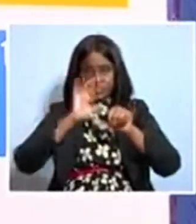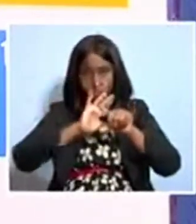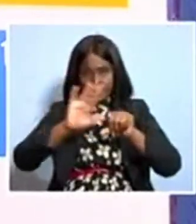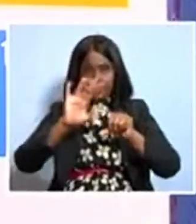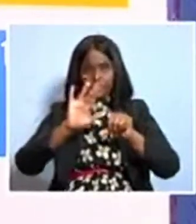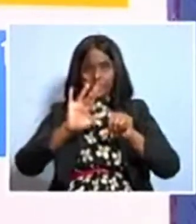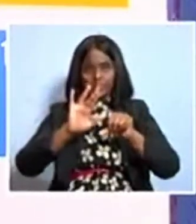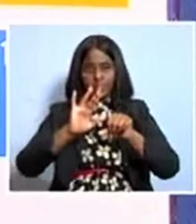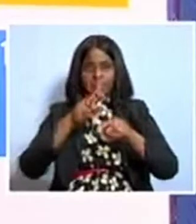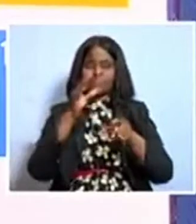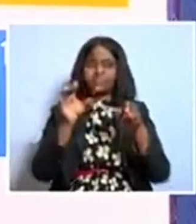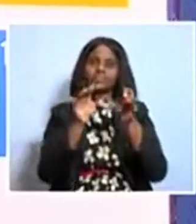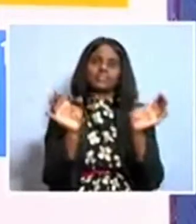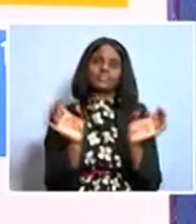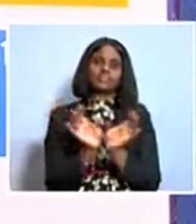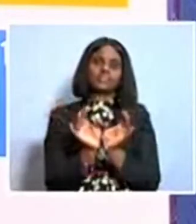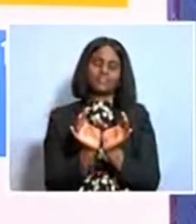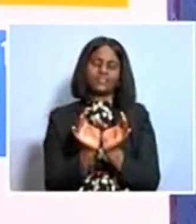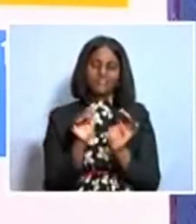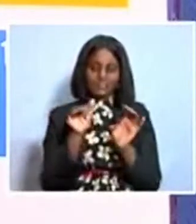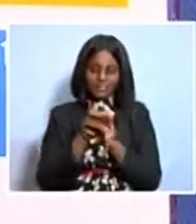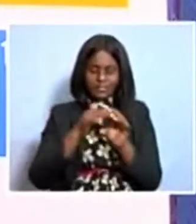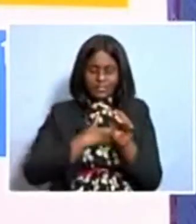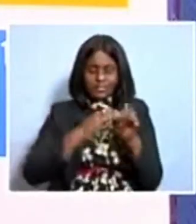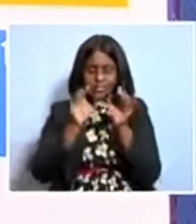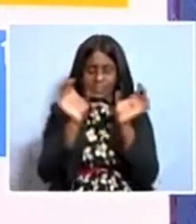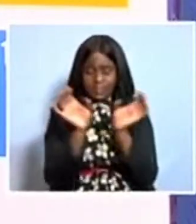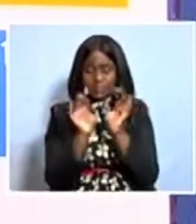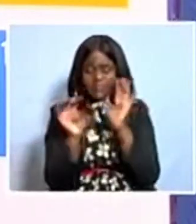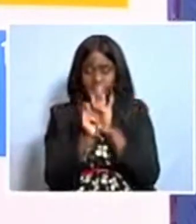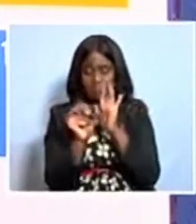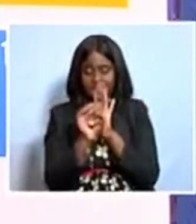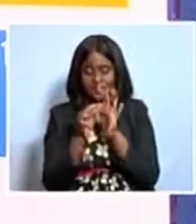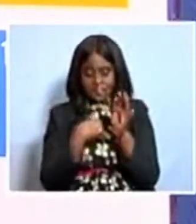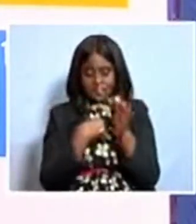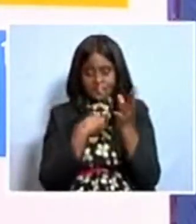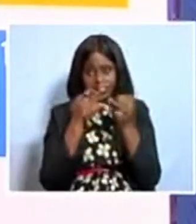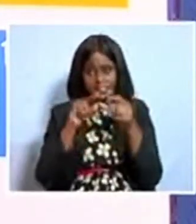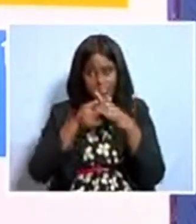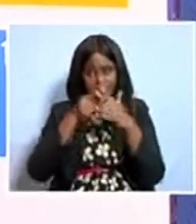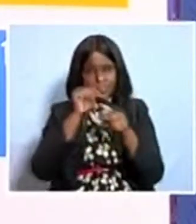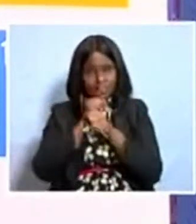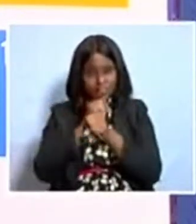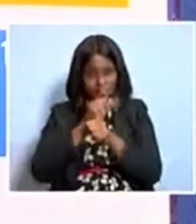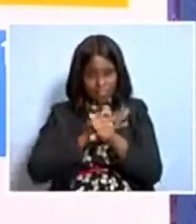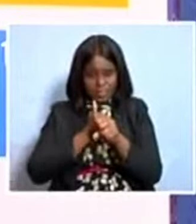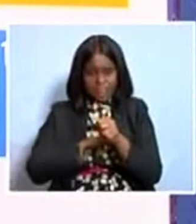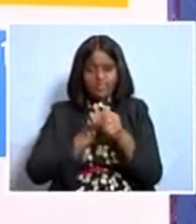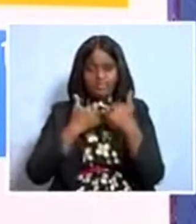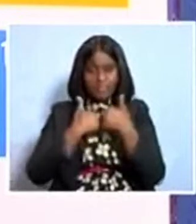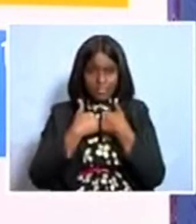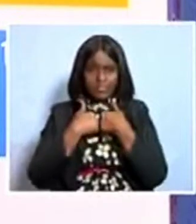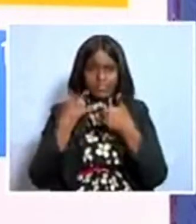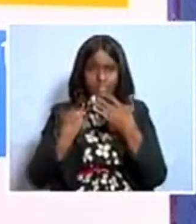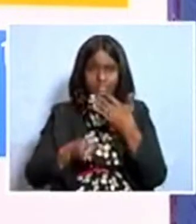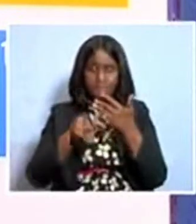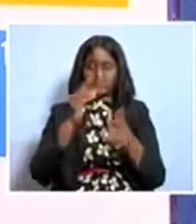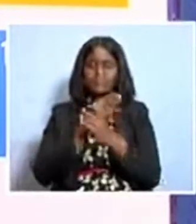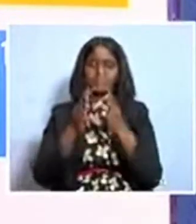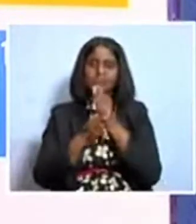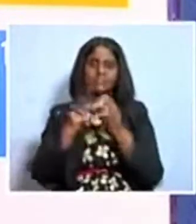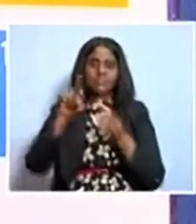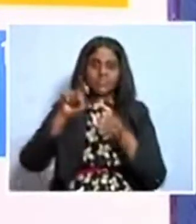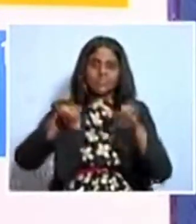your constituency. In my constituency, for example, immediately I went into office, I did carry out an infrastructure